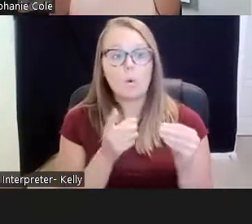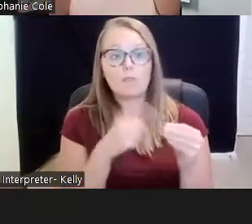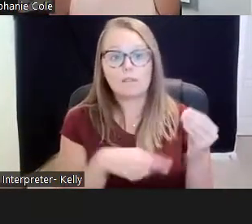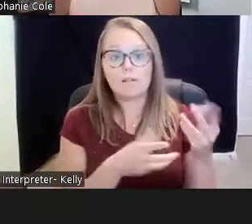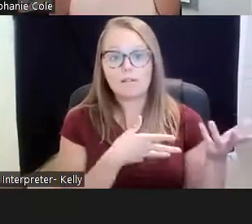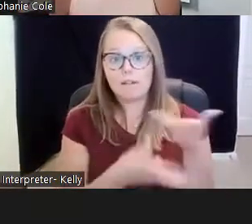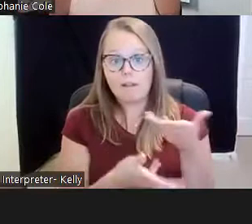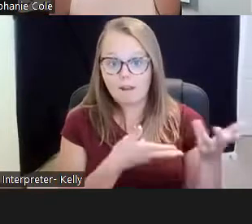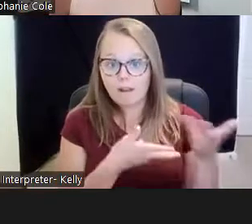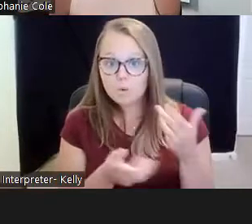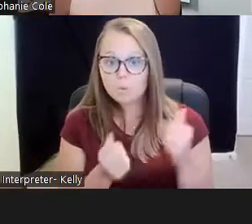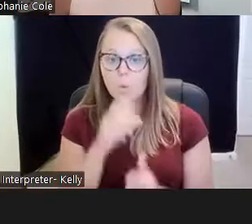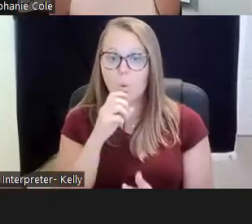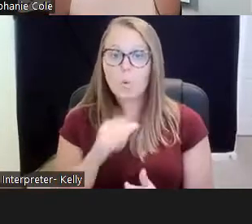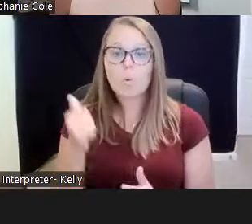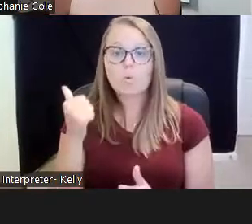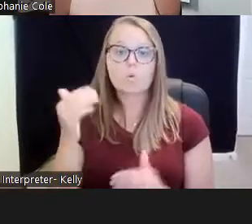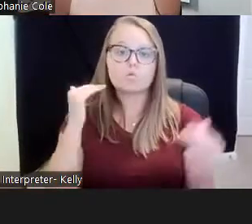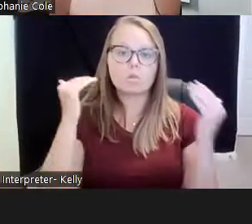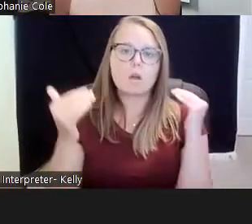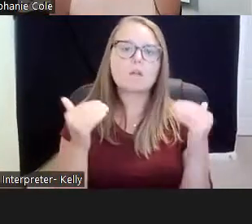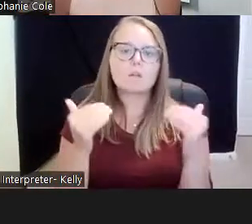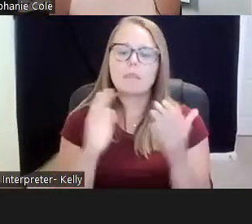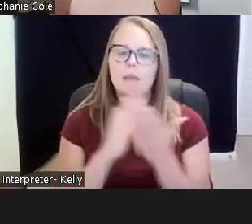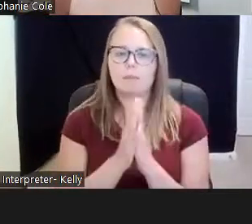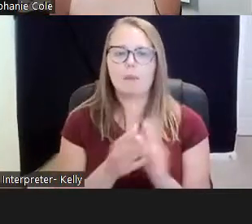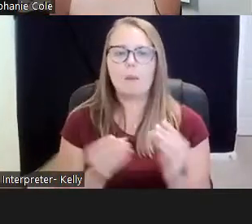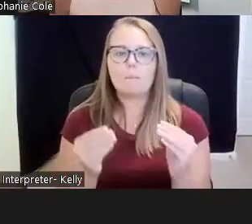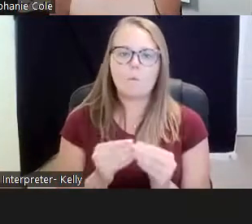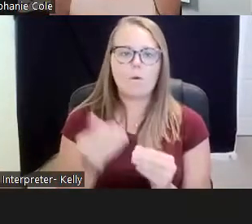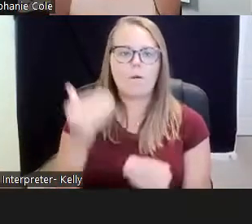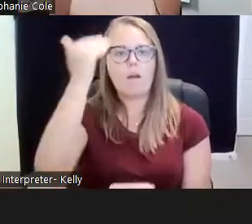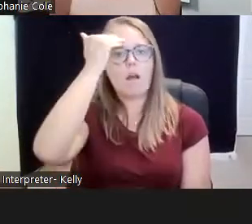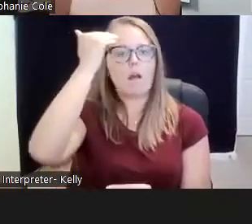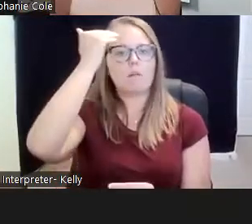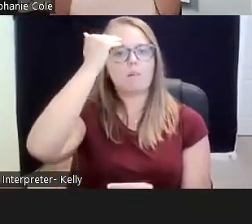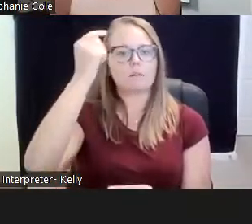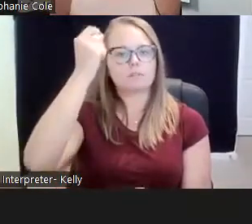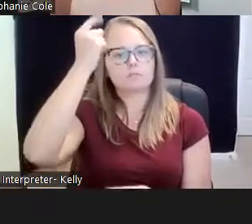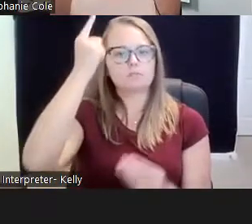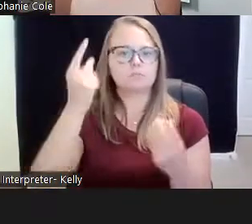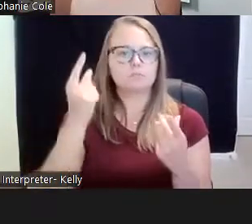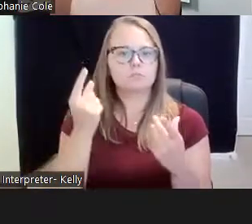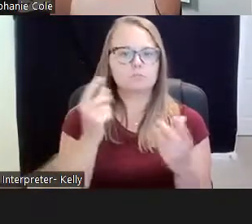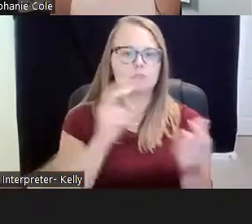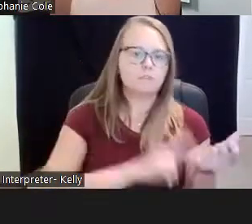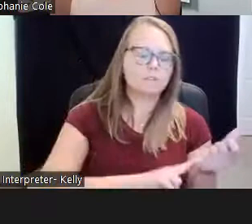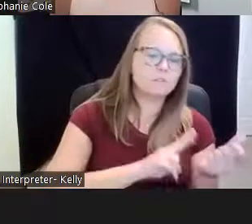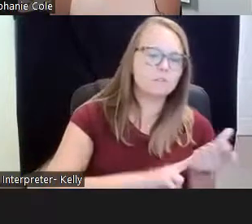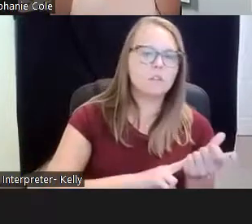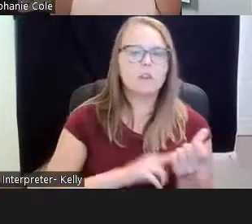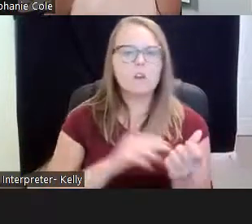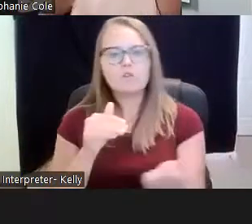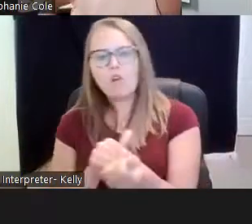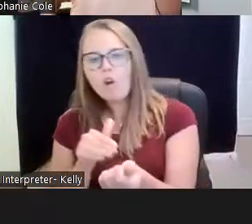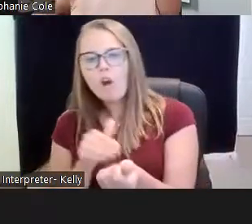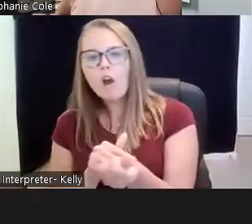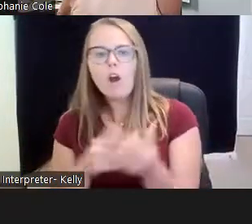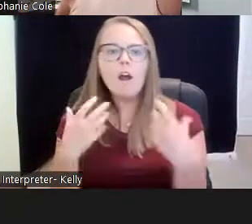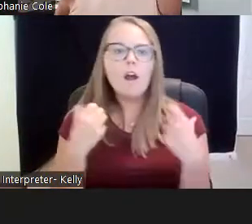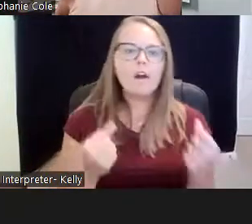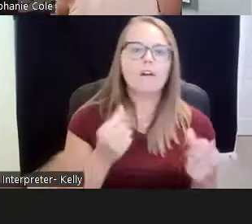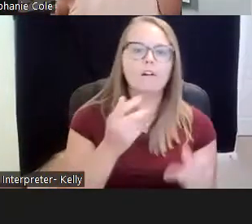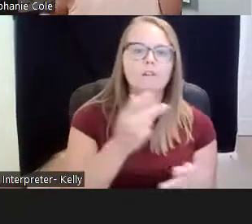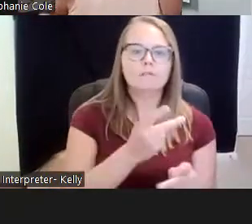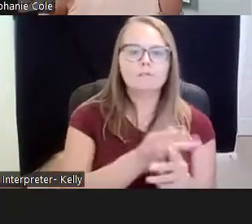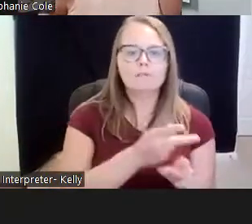the more likely they become more competent physicians and nurses and therapists and healthcare professionals. So